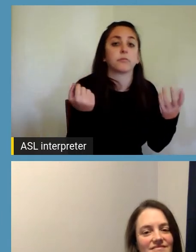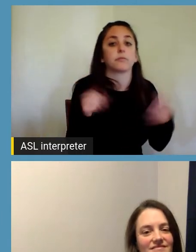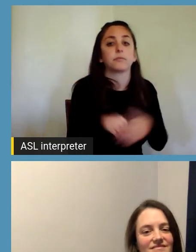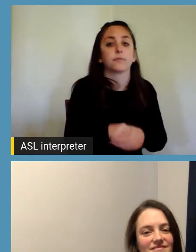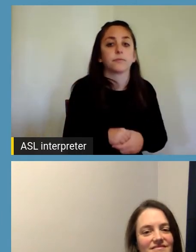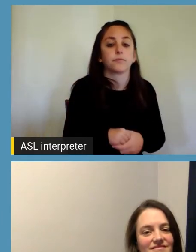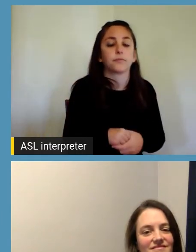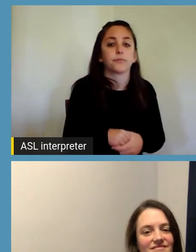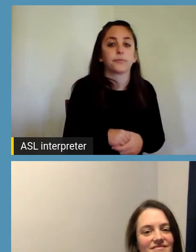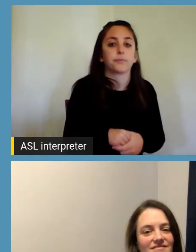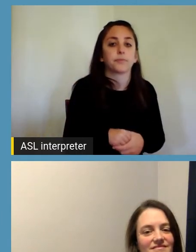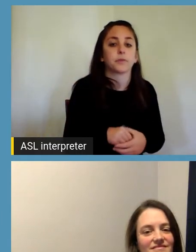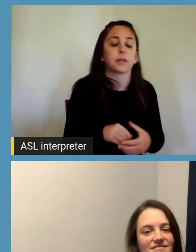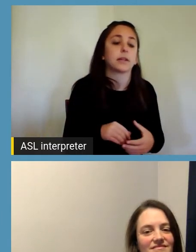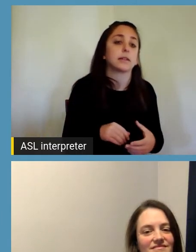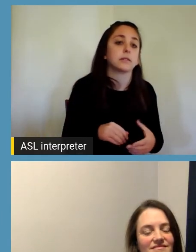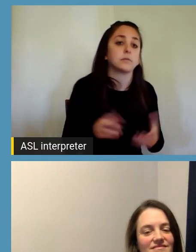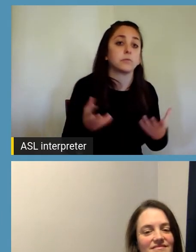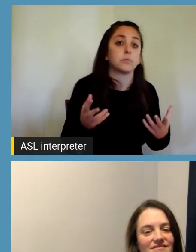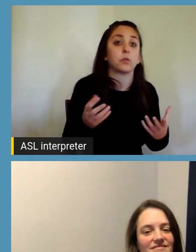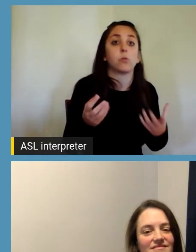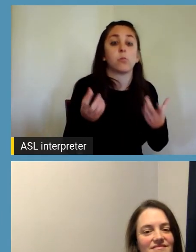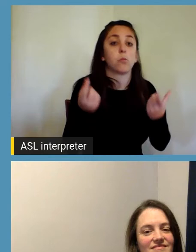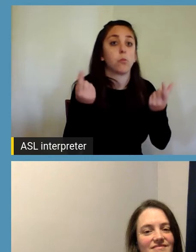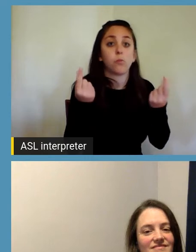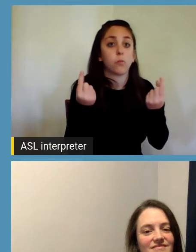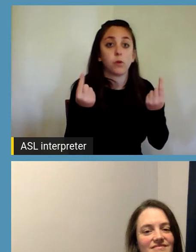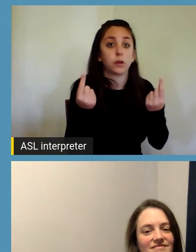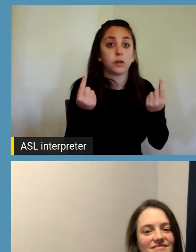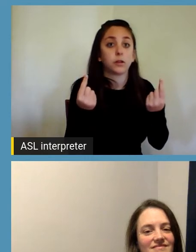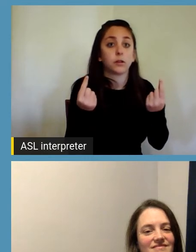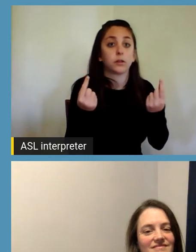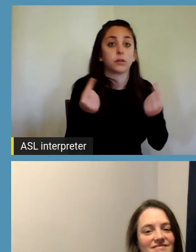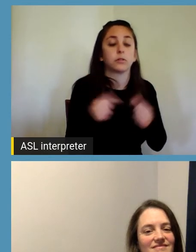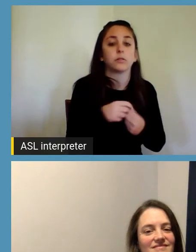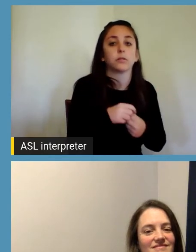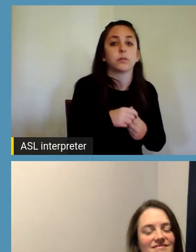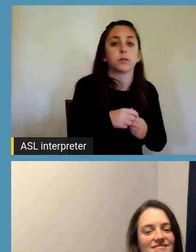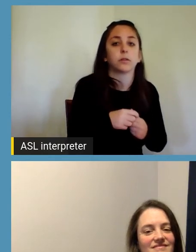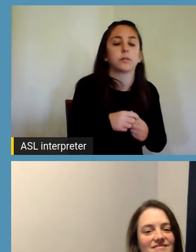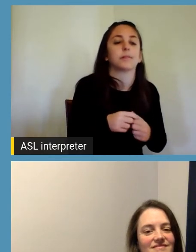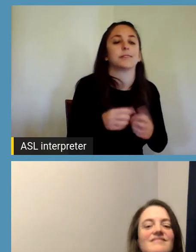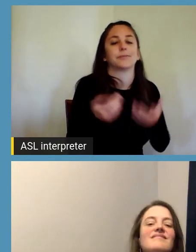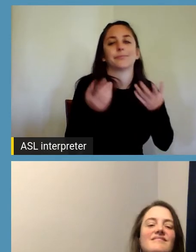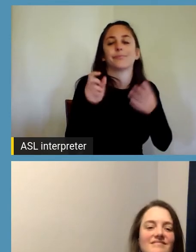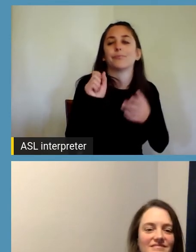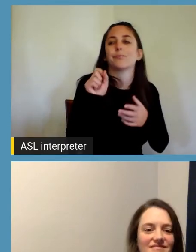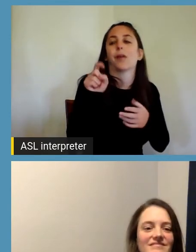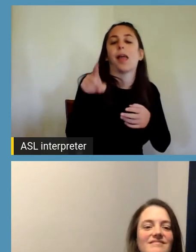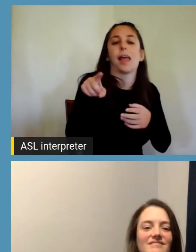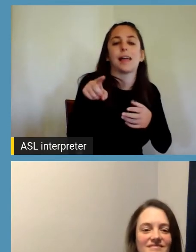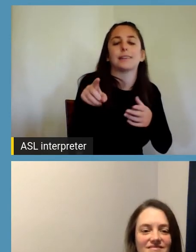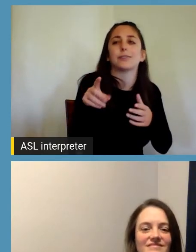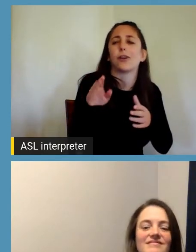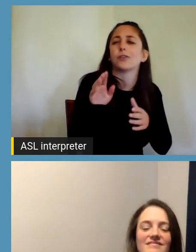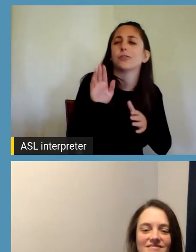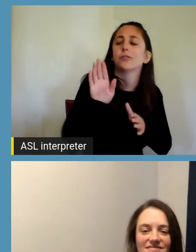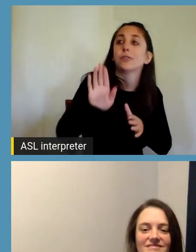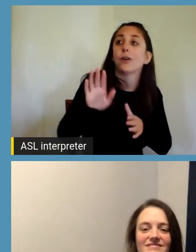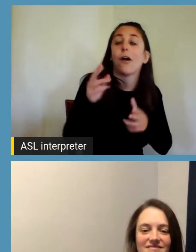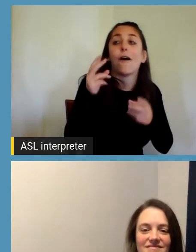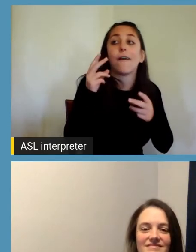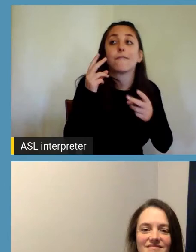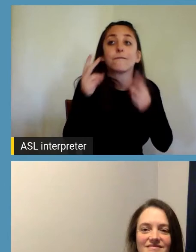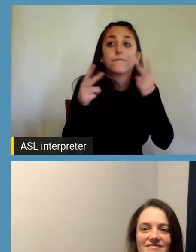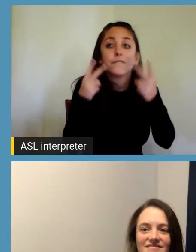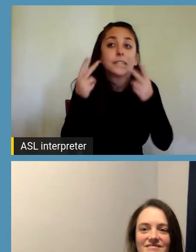they tag that they're at the Museum of Photographic Arts, I love replying and asking how their visit was. And I do that just to